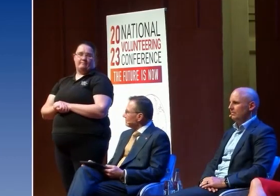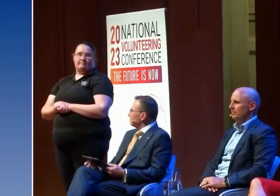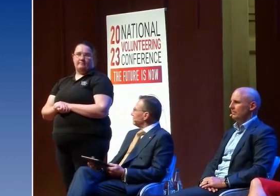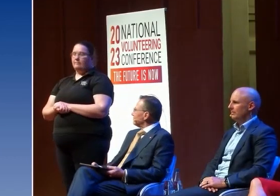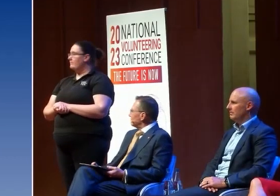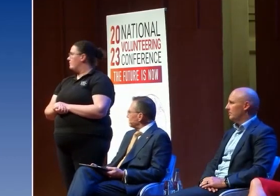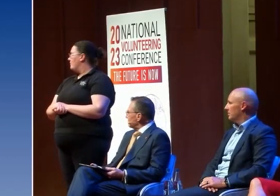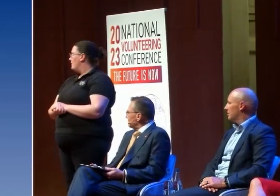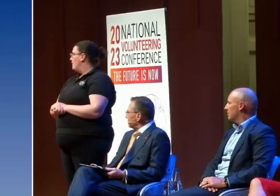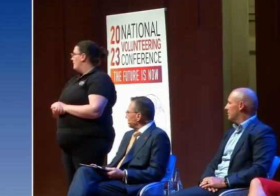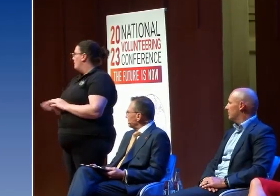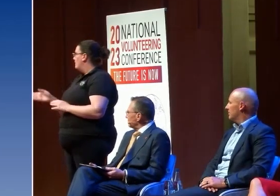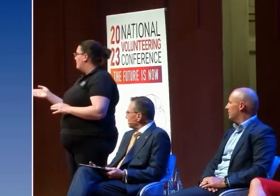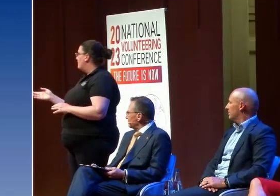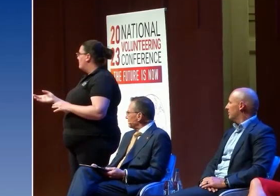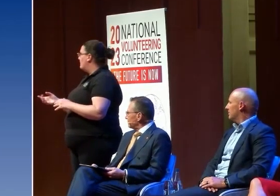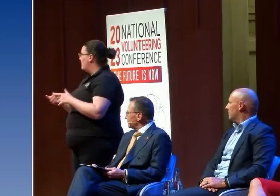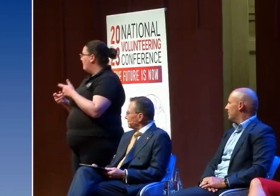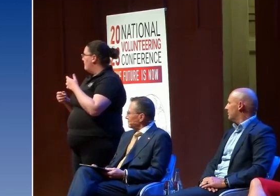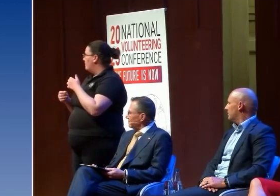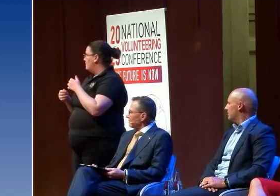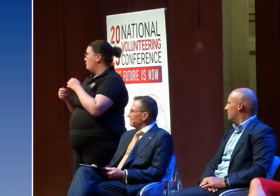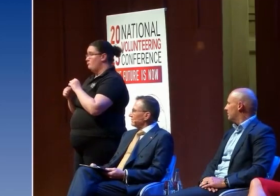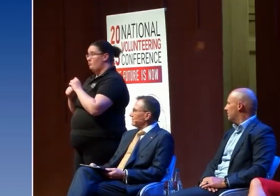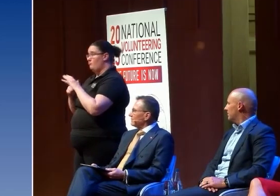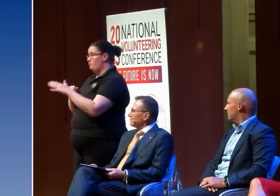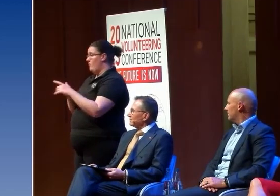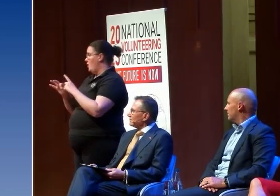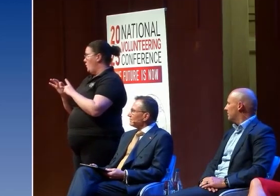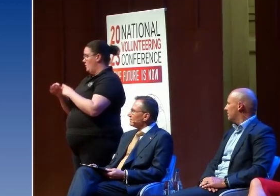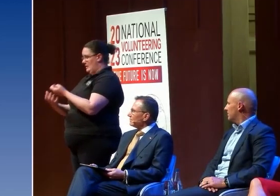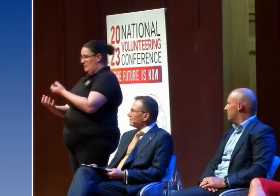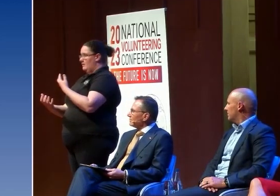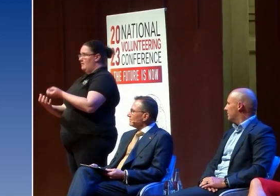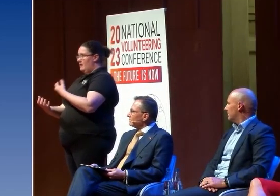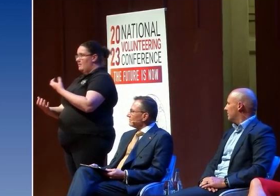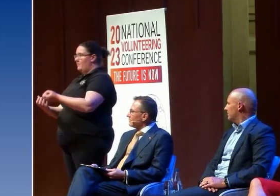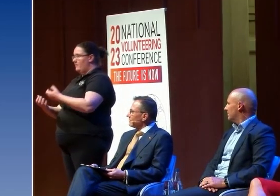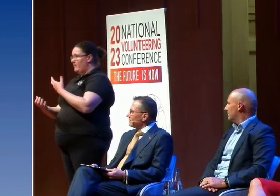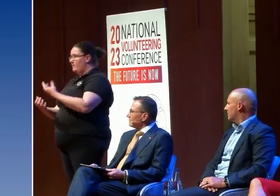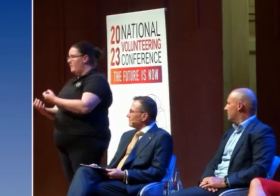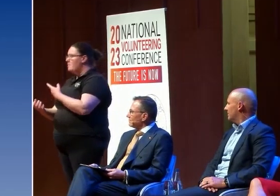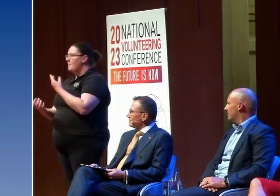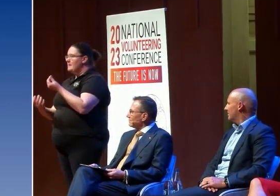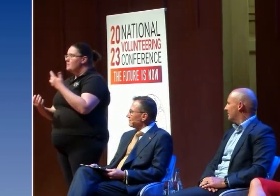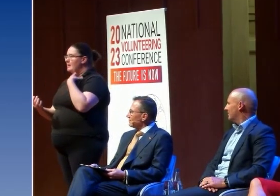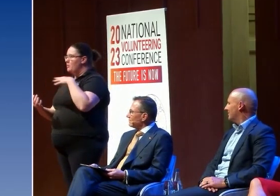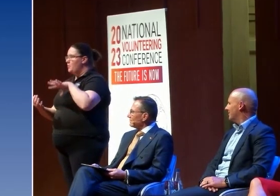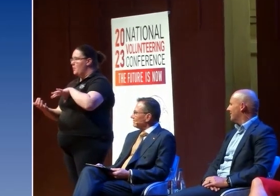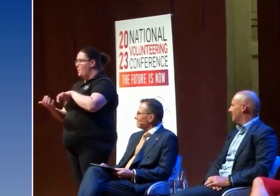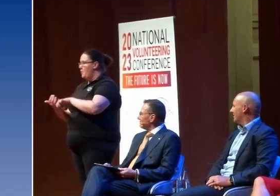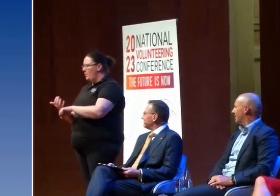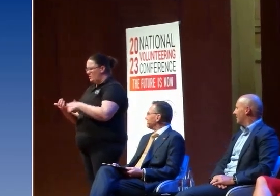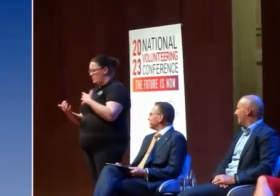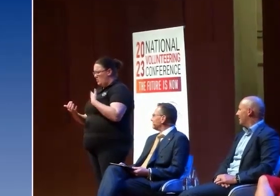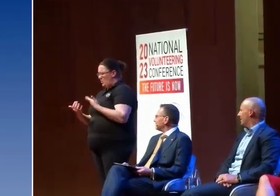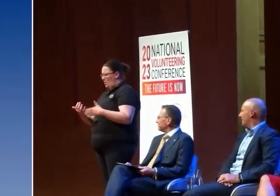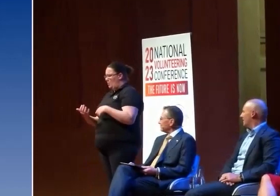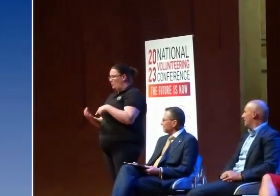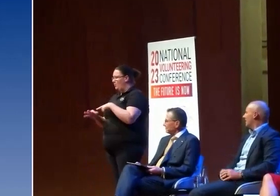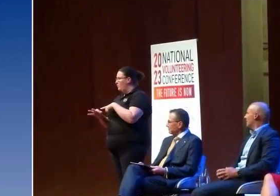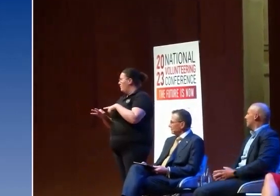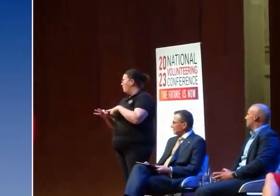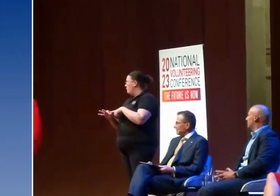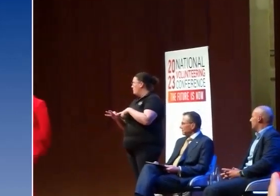I've got some absolutely fantastic questions. It's made me think we're going to have to take quite a few of these on notice because I don't want to lose them. But this one I